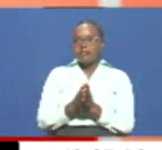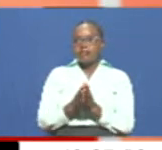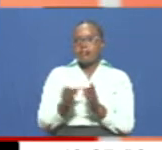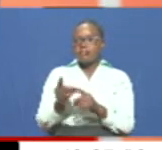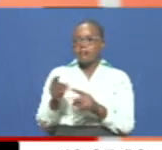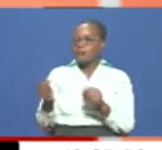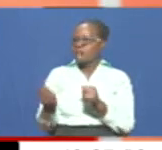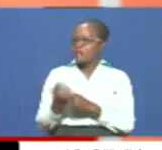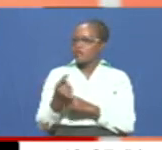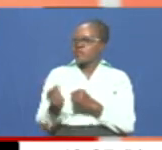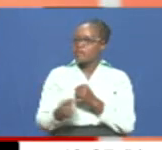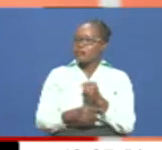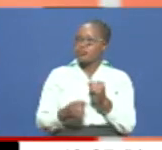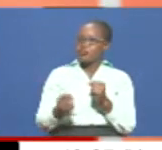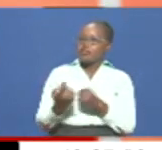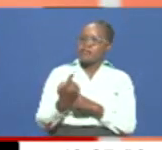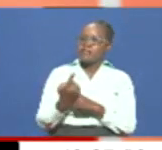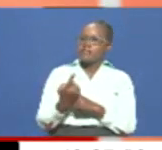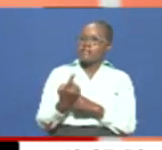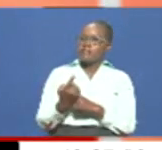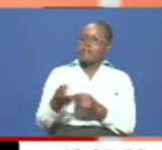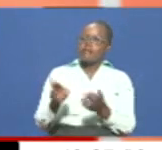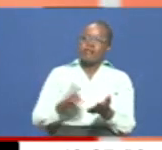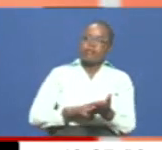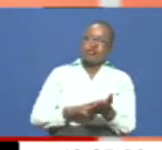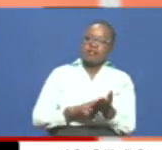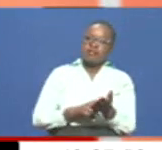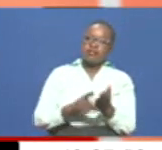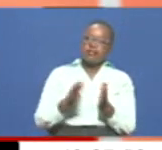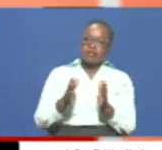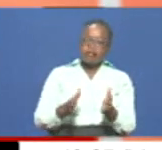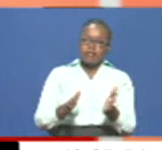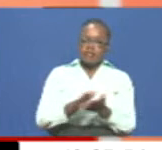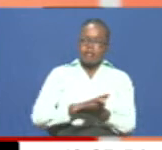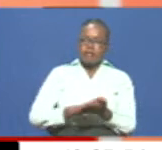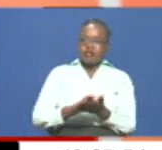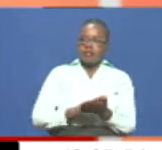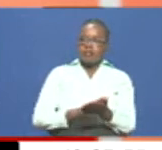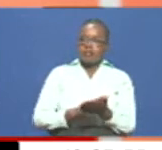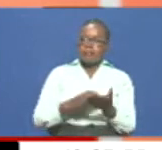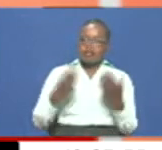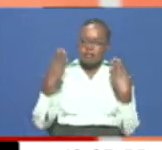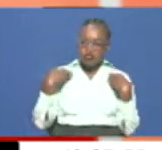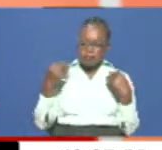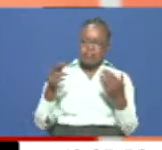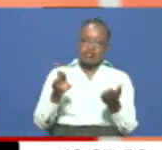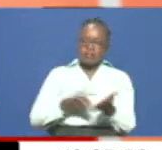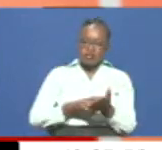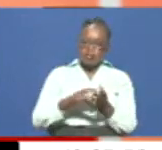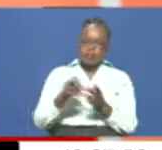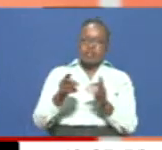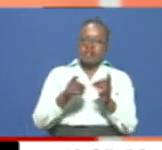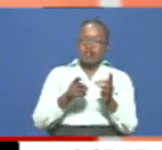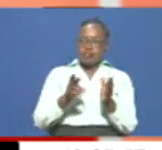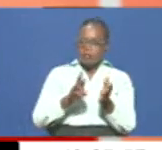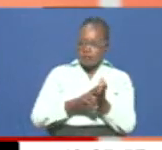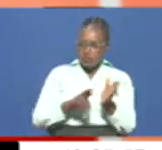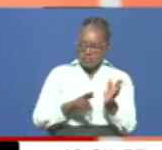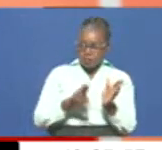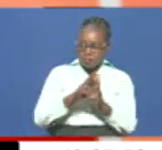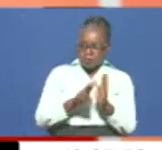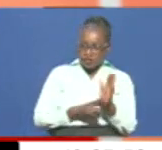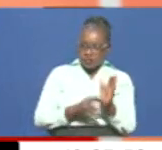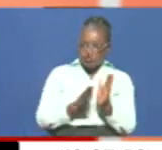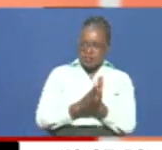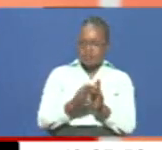required, will be informing the registrar based on the sports registrar regulations. Mm-hmm. On the 25th, then on